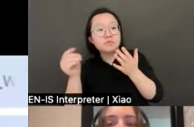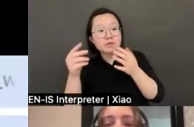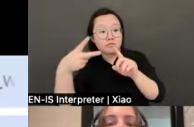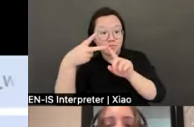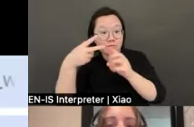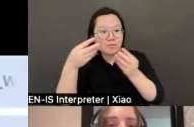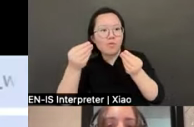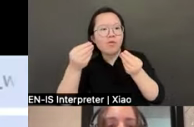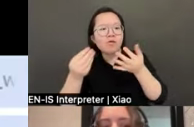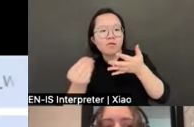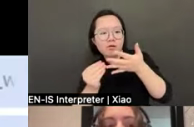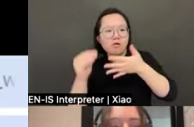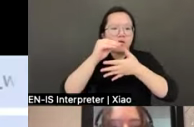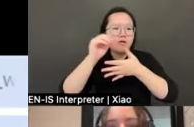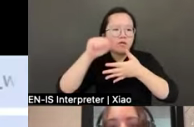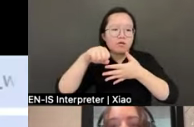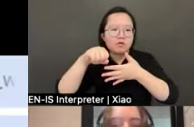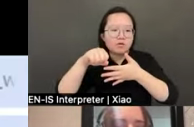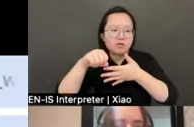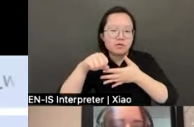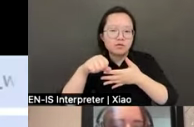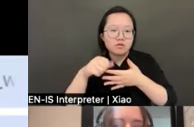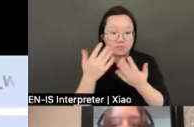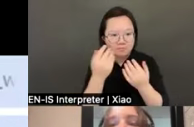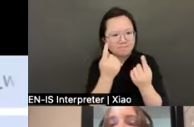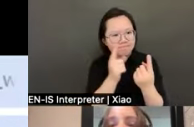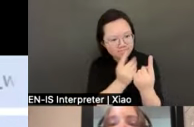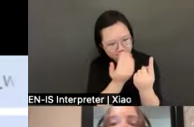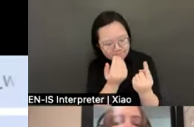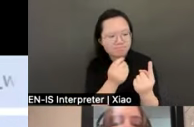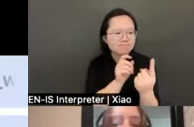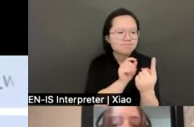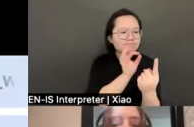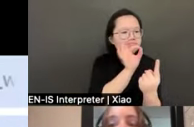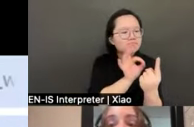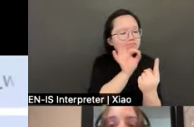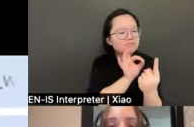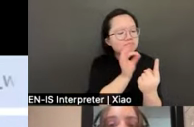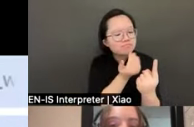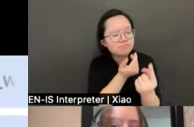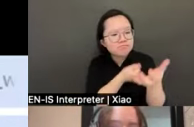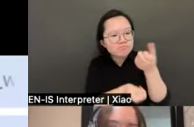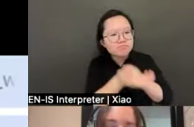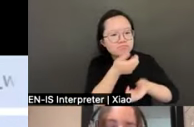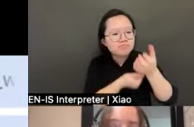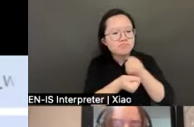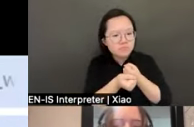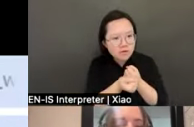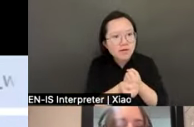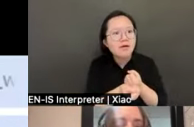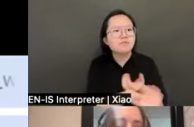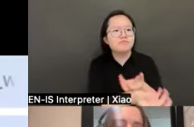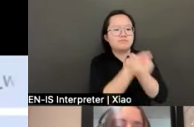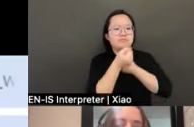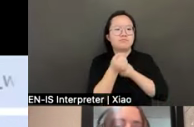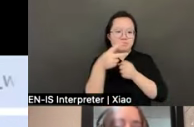something, or you can, for example, conduct interviews with the participants who came. So it doesn't always only have to be quantitative. You can